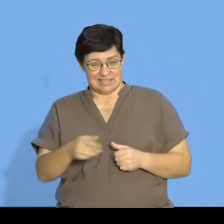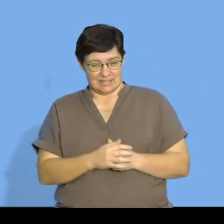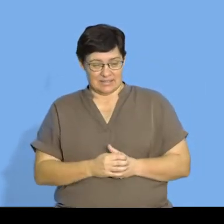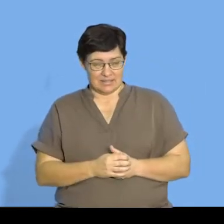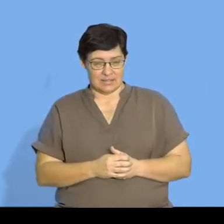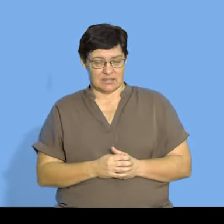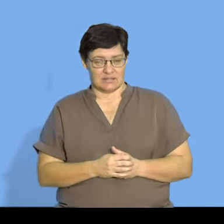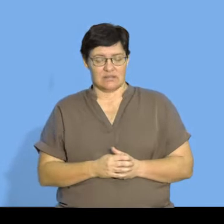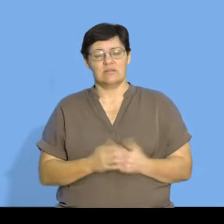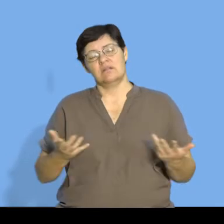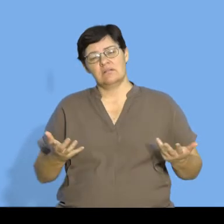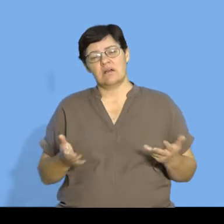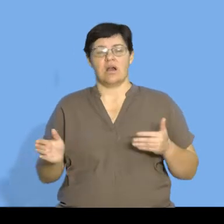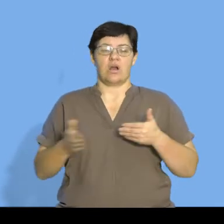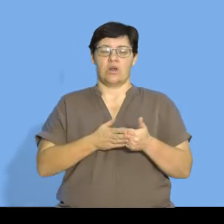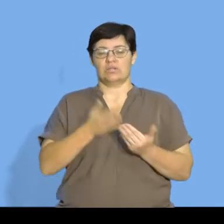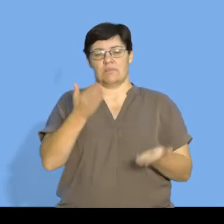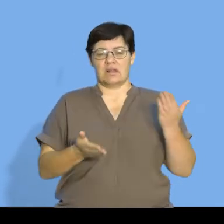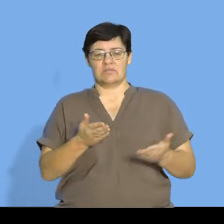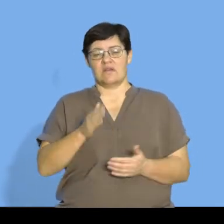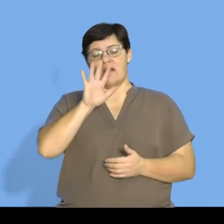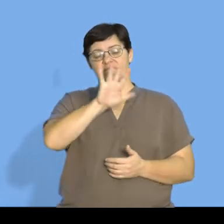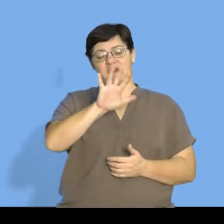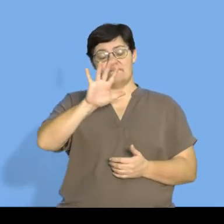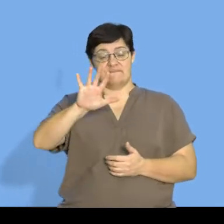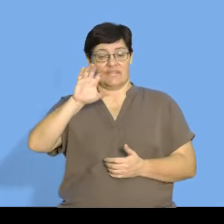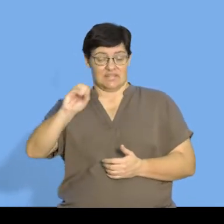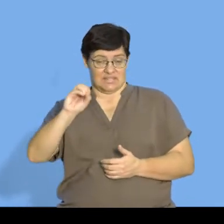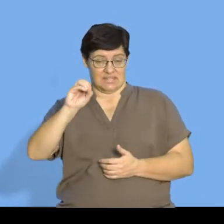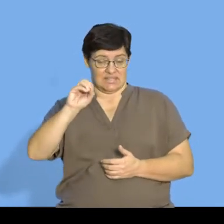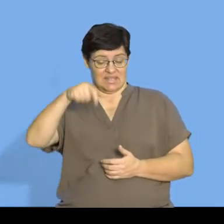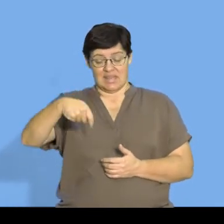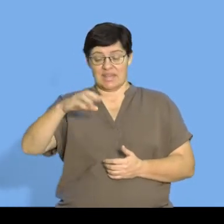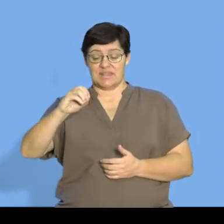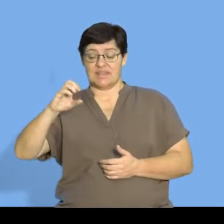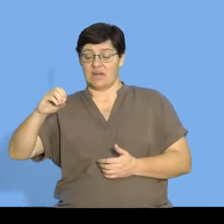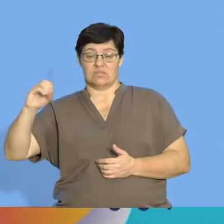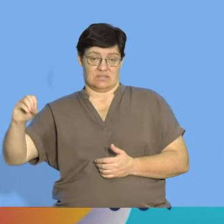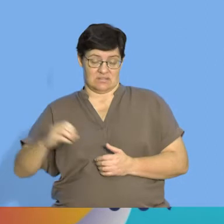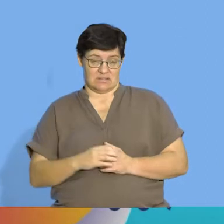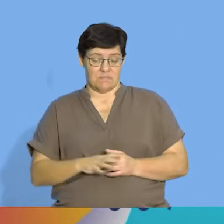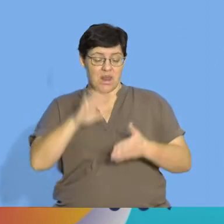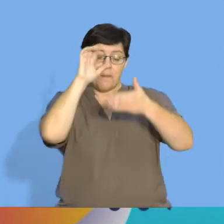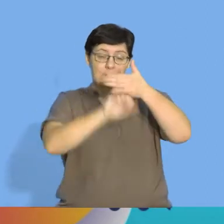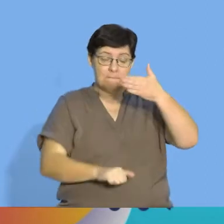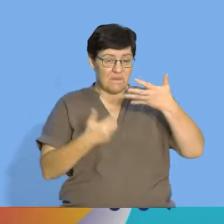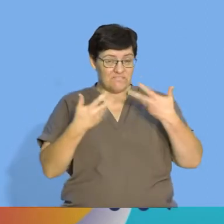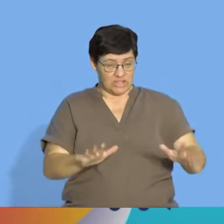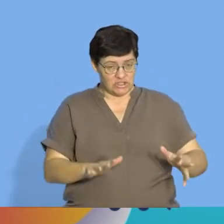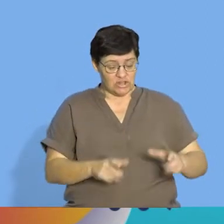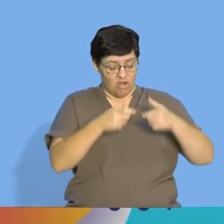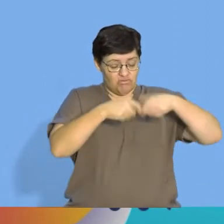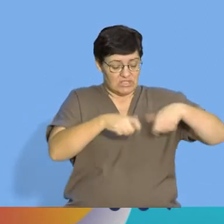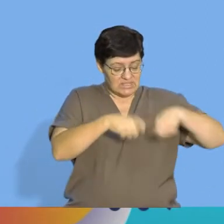period. And in this case here, there was a closing balance of 550,000 rand, meaning that after you have